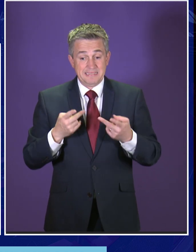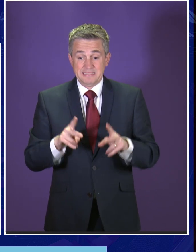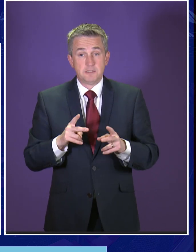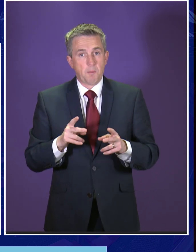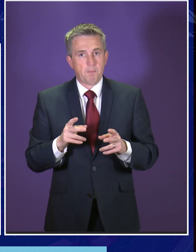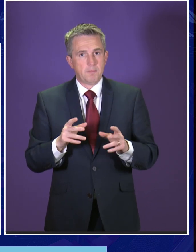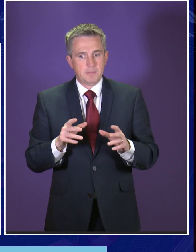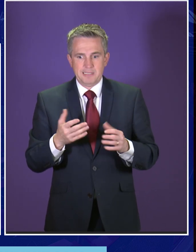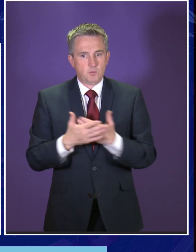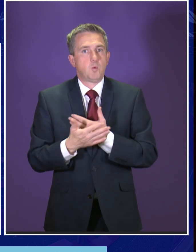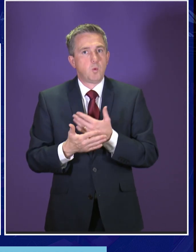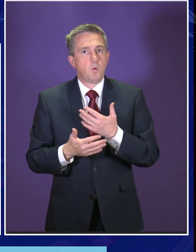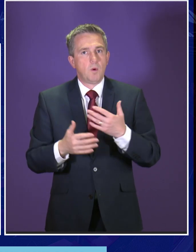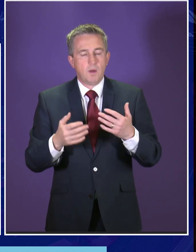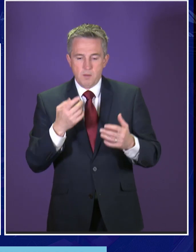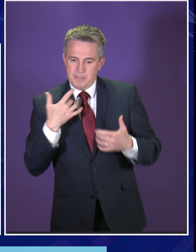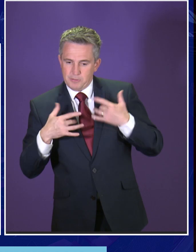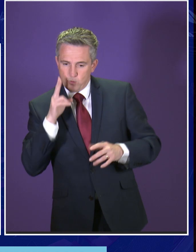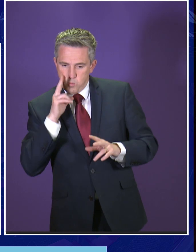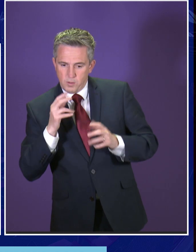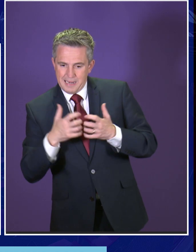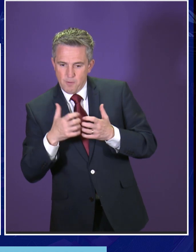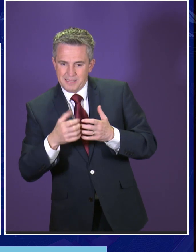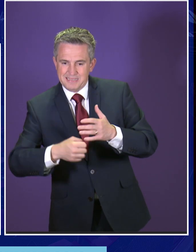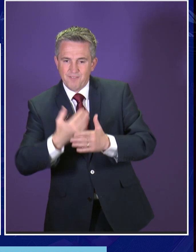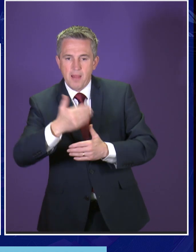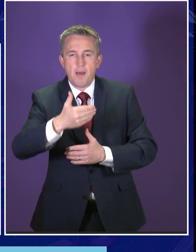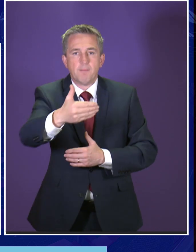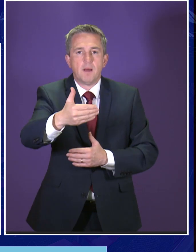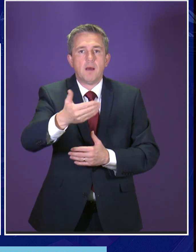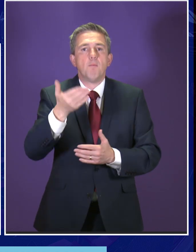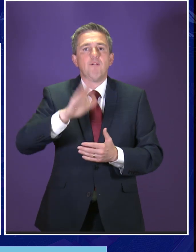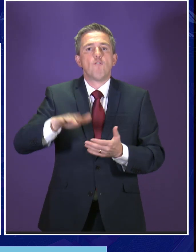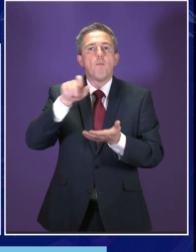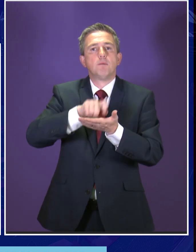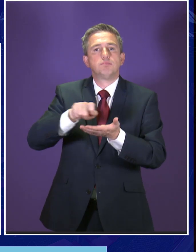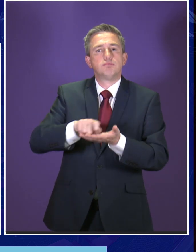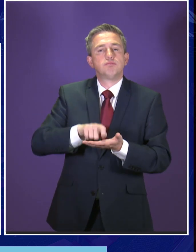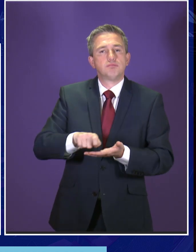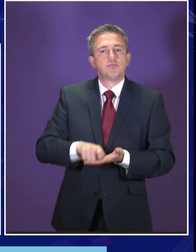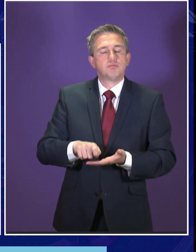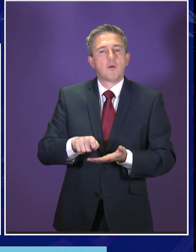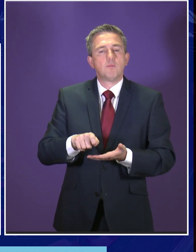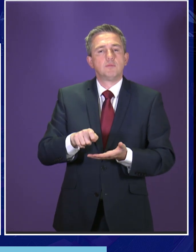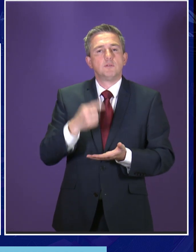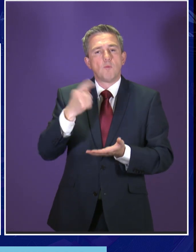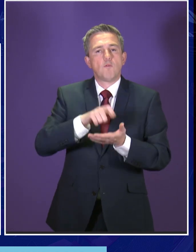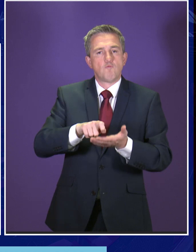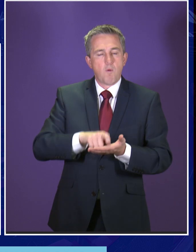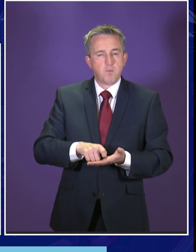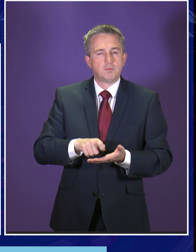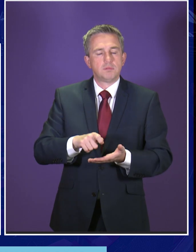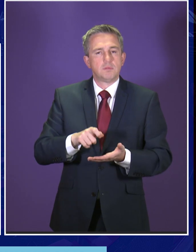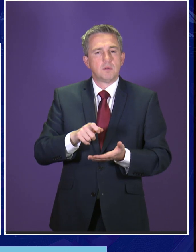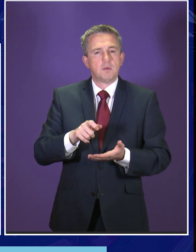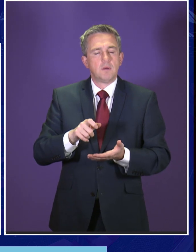is going, but there is an interesting quote that I take from the Nigerian novelist Chinua Achebe that came to mind when I heard